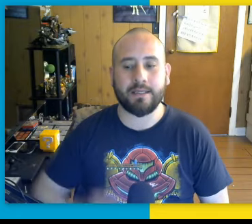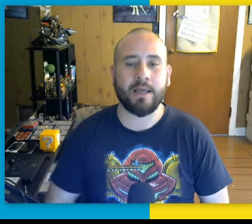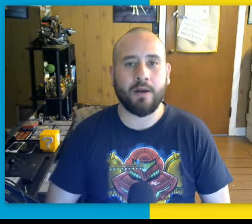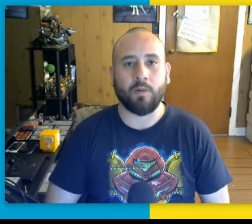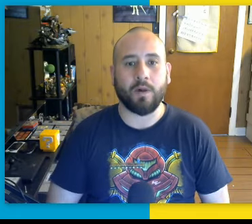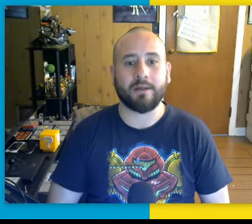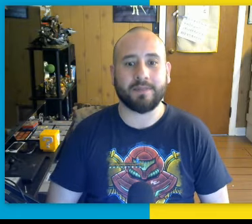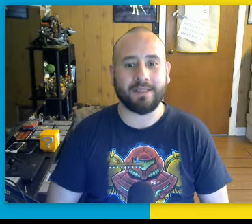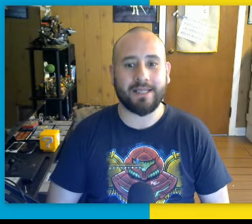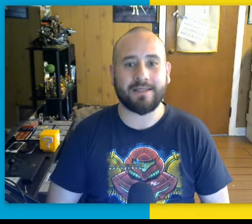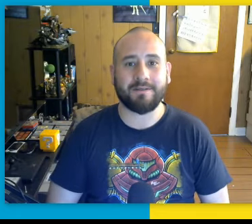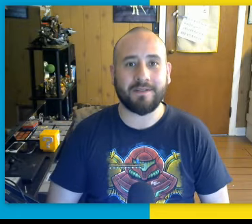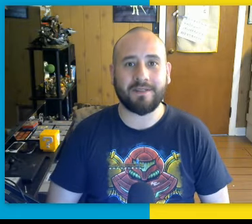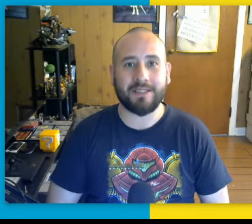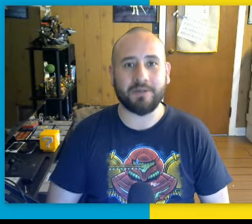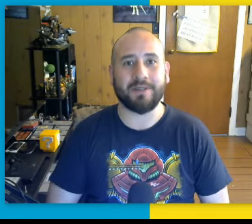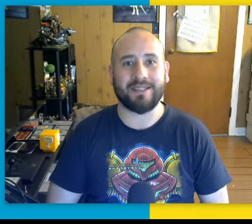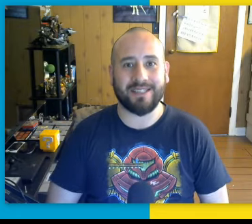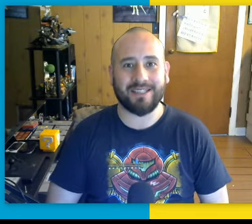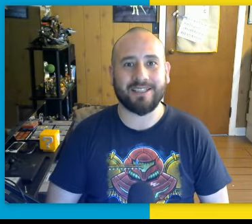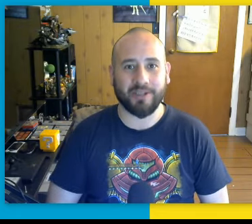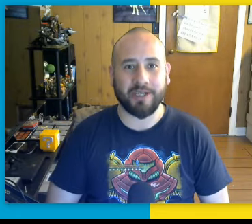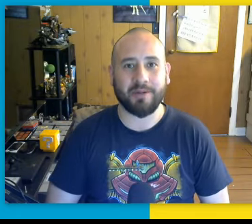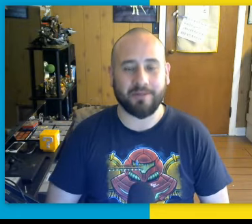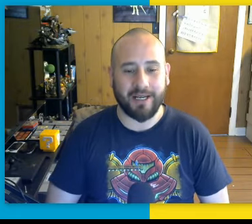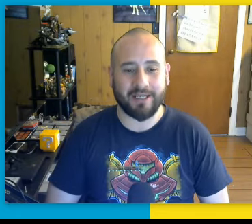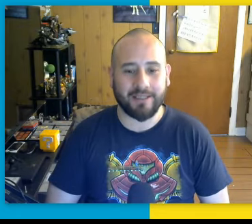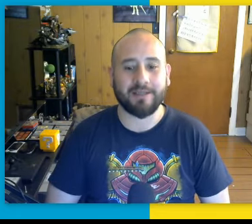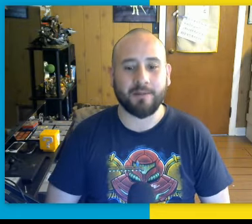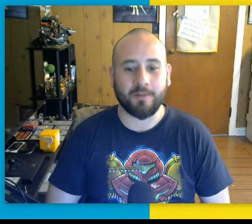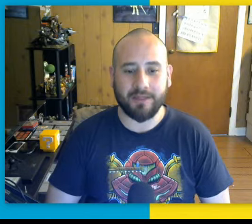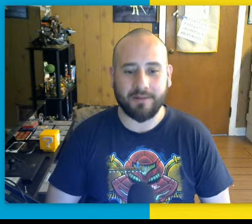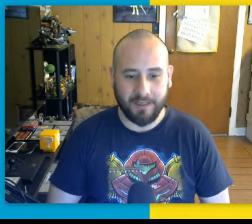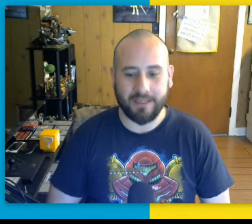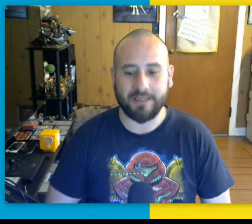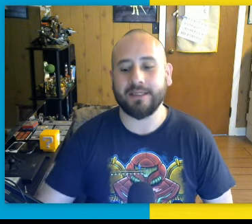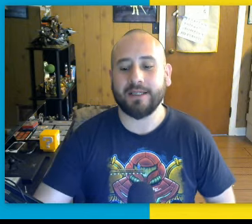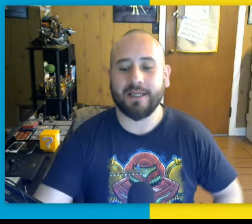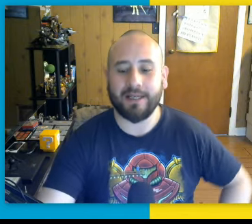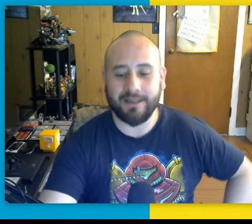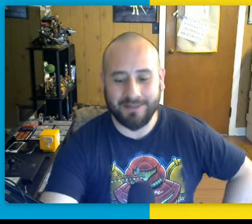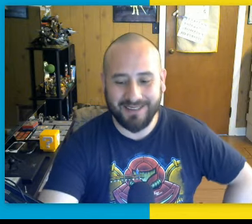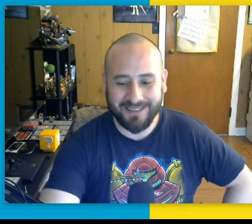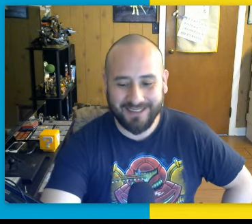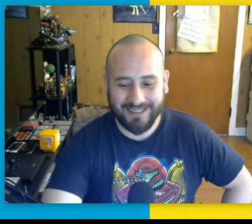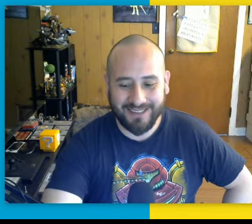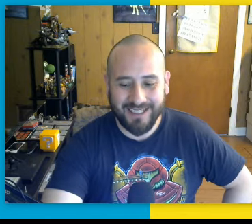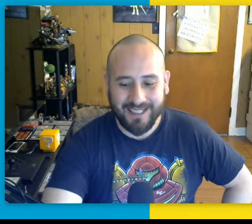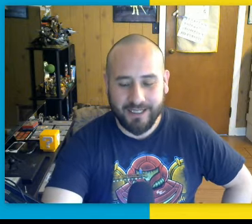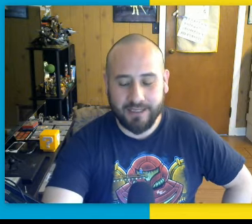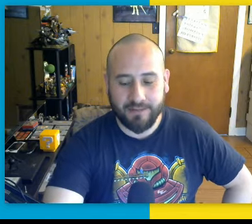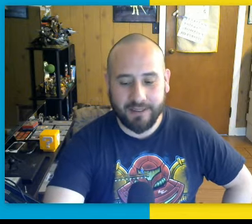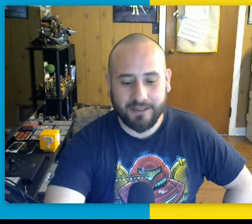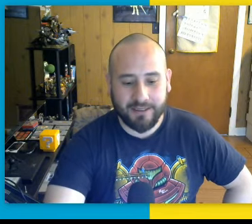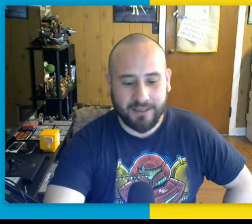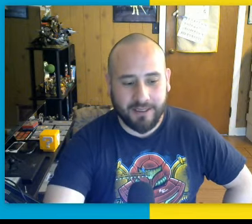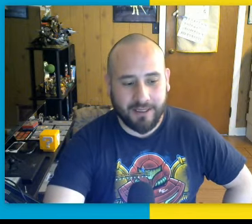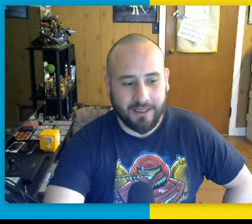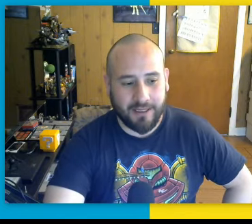Hi, guys. Welcome to lesson 52 with distance learning with Rick. What fun! Um, it is